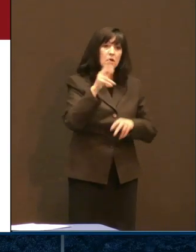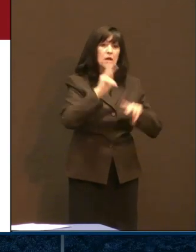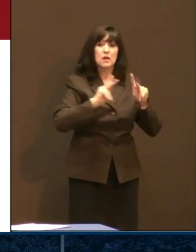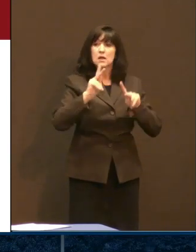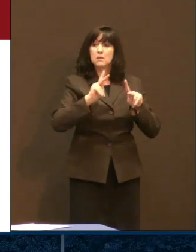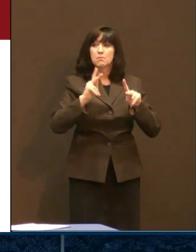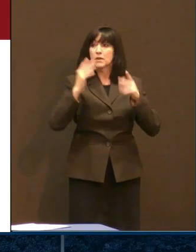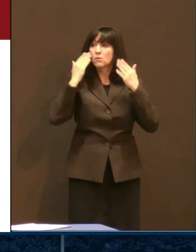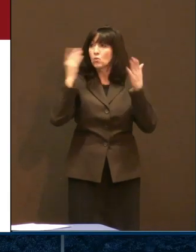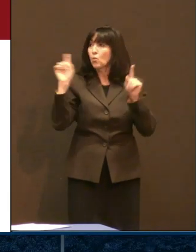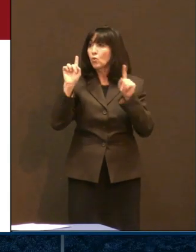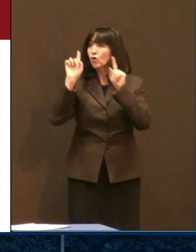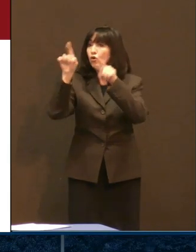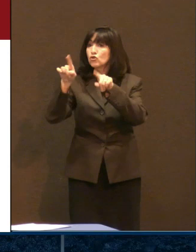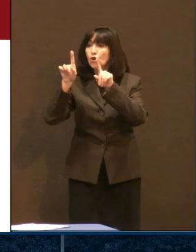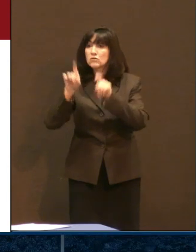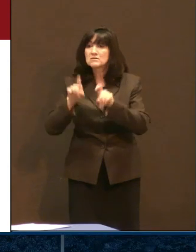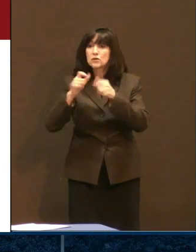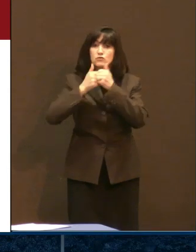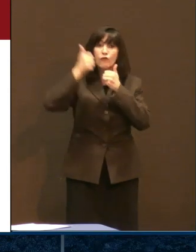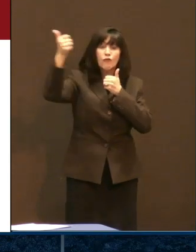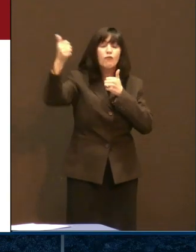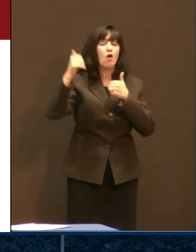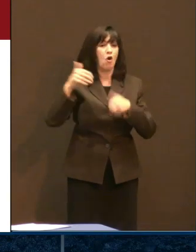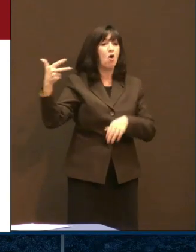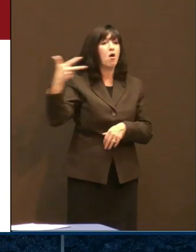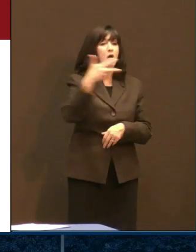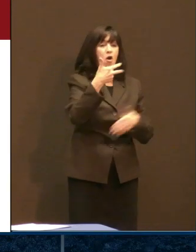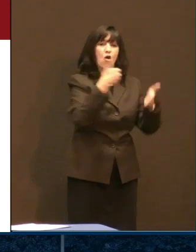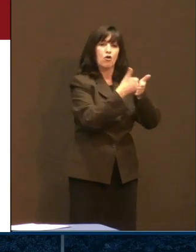there'll be definitely more to come on this as well.